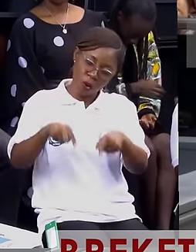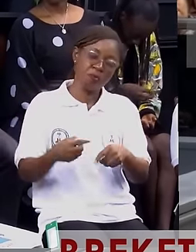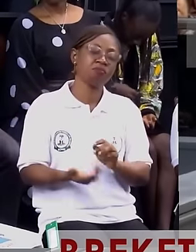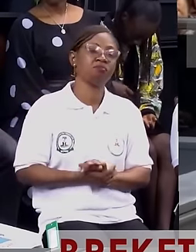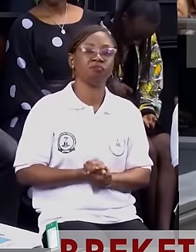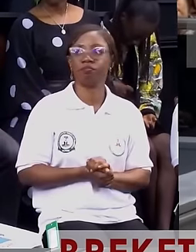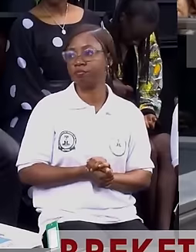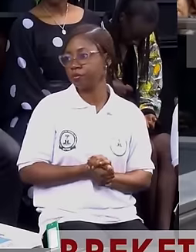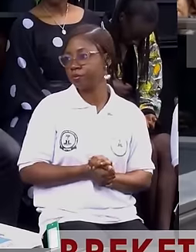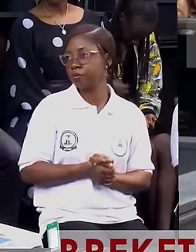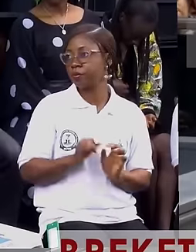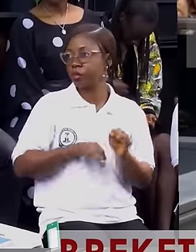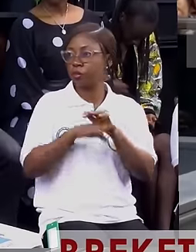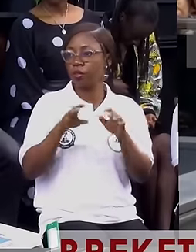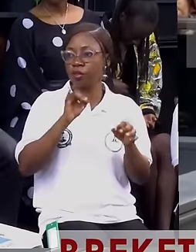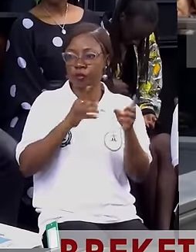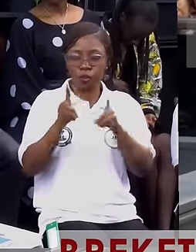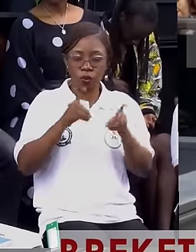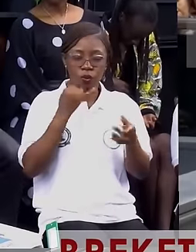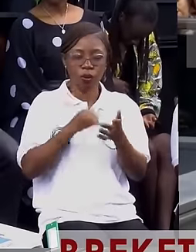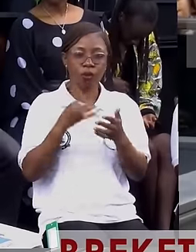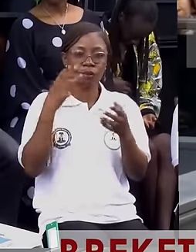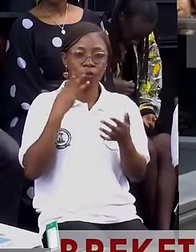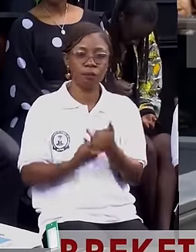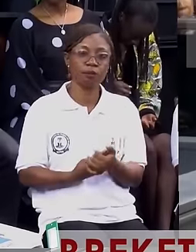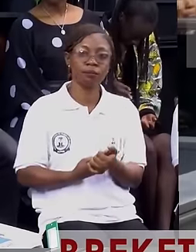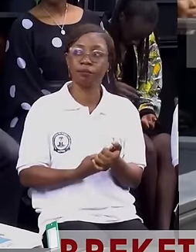you. Thank I don't you, know sir. Whether I handle and where. Yes, my dear, come.